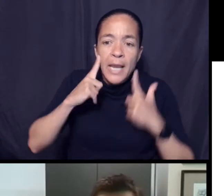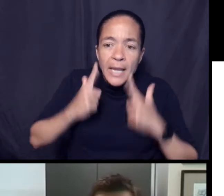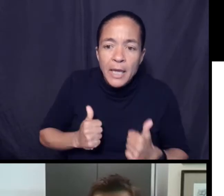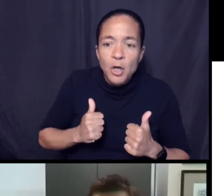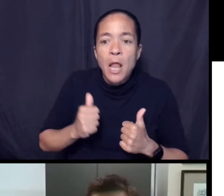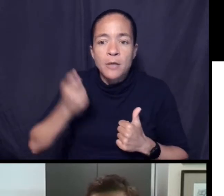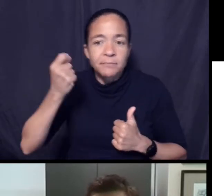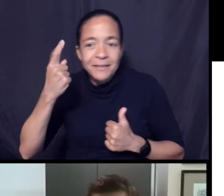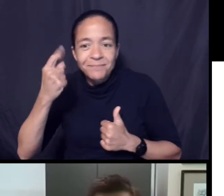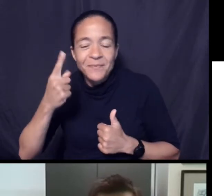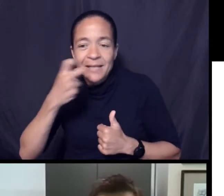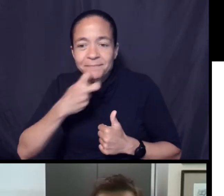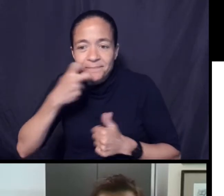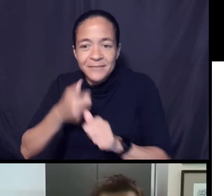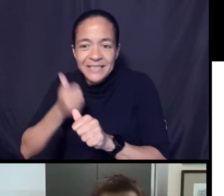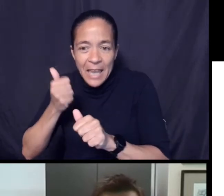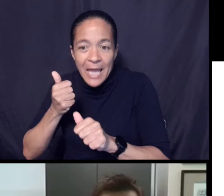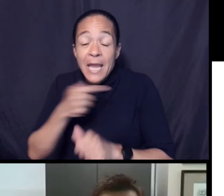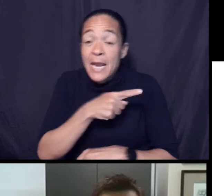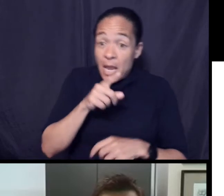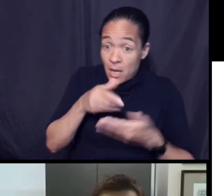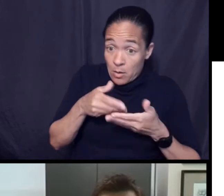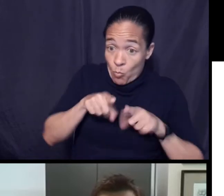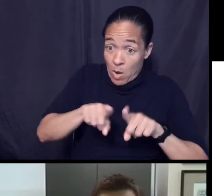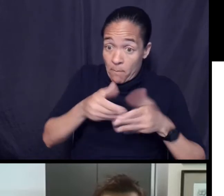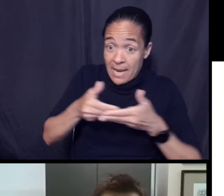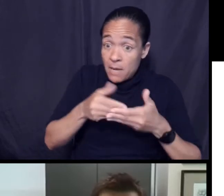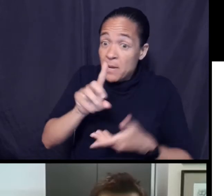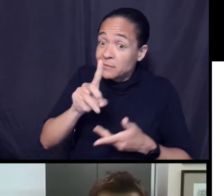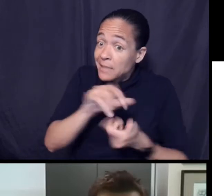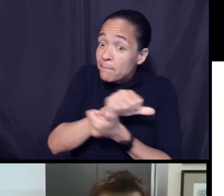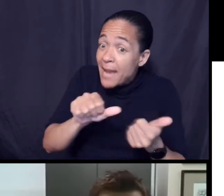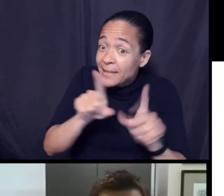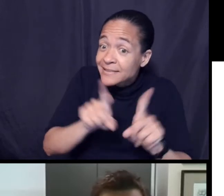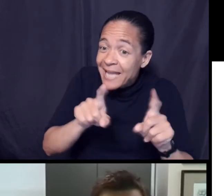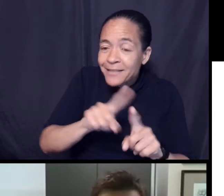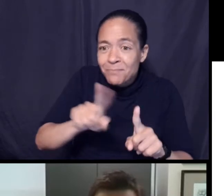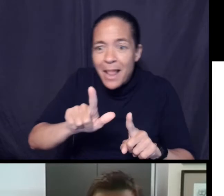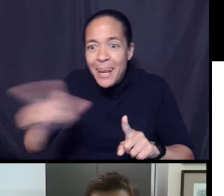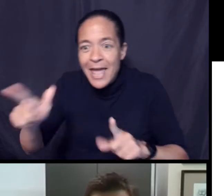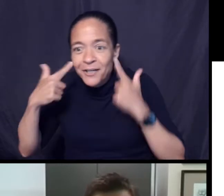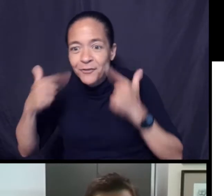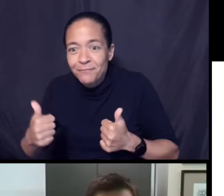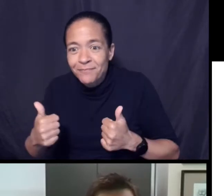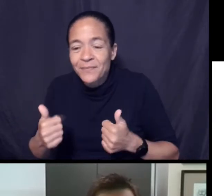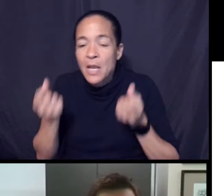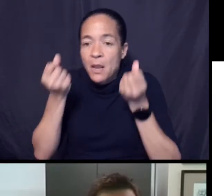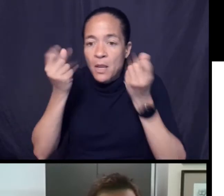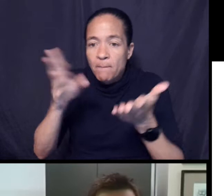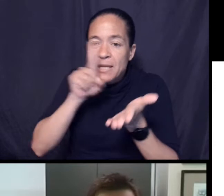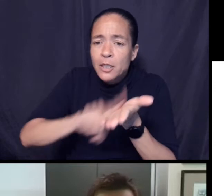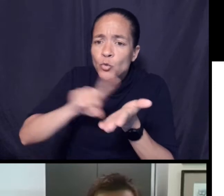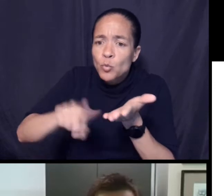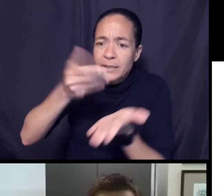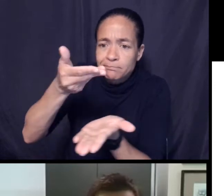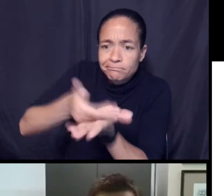their newborn hearing screen. And that, again, is a scary thing. And there are a lot of studies out there, this is one in particular, that have